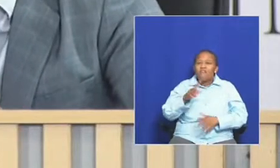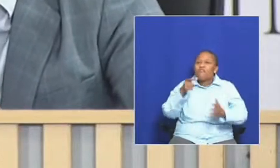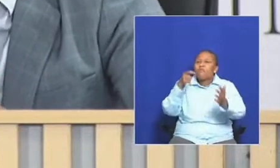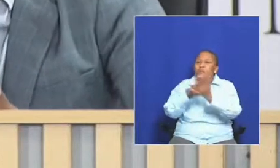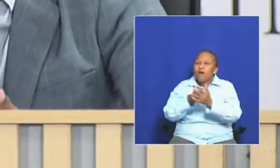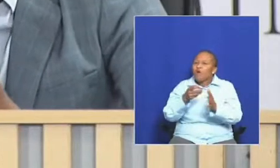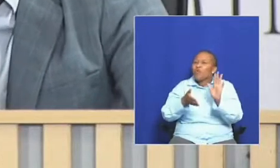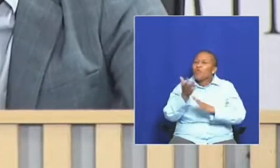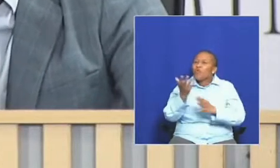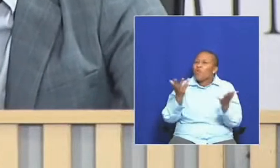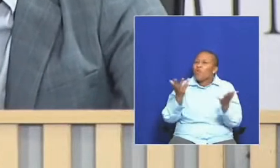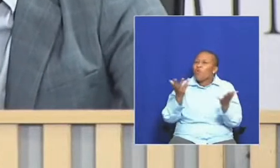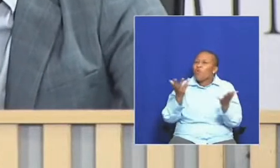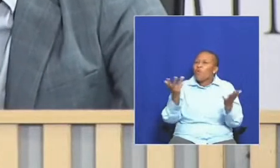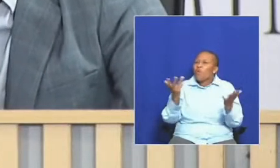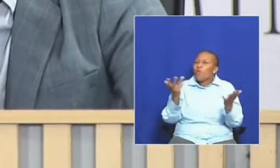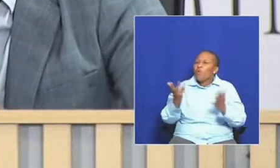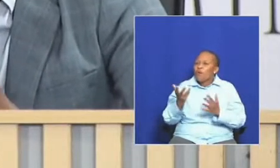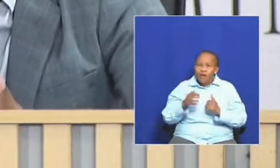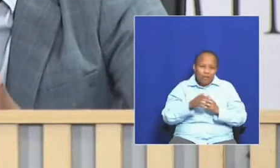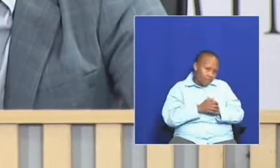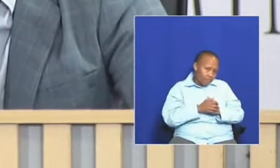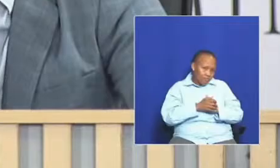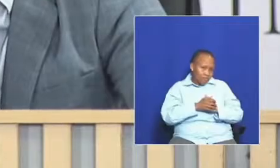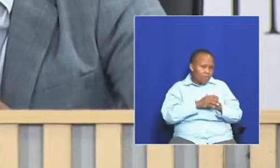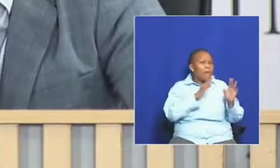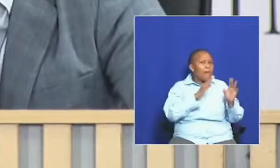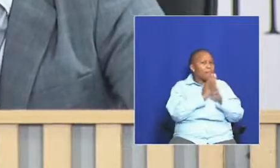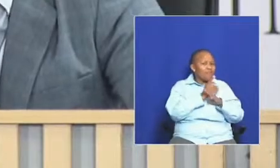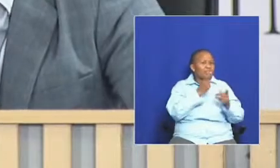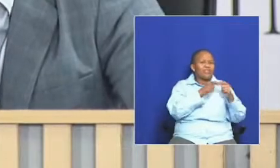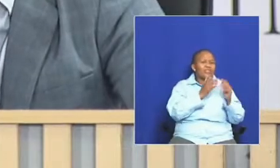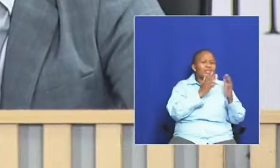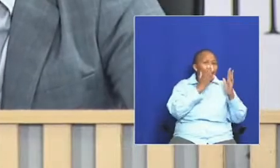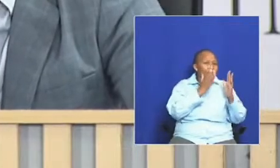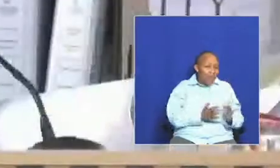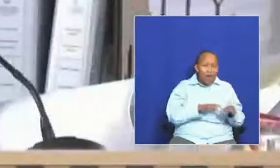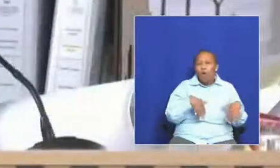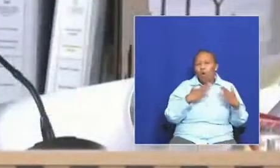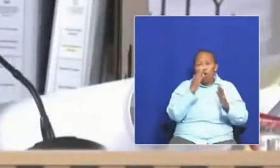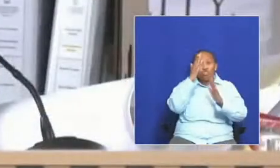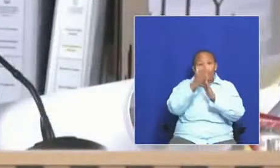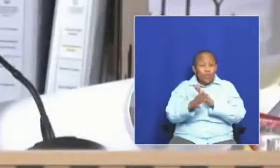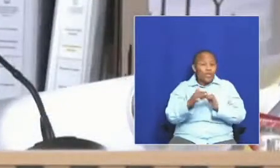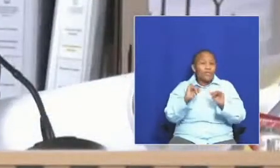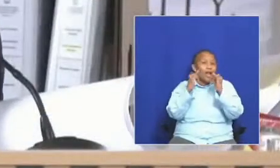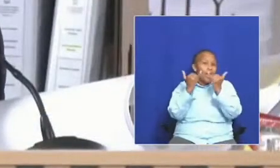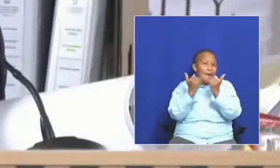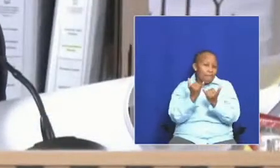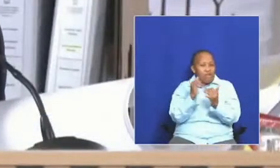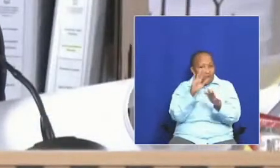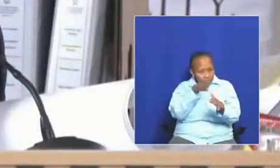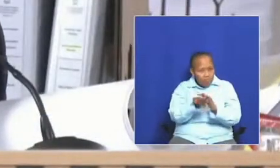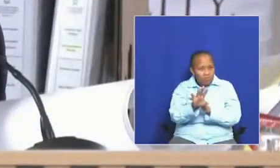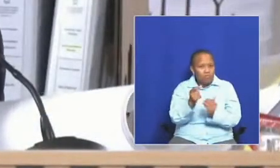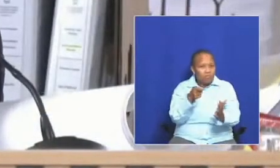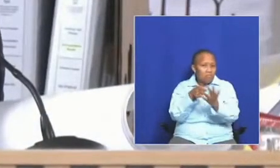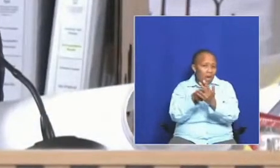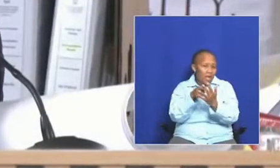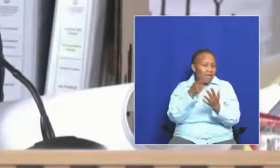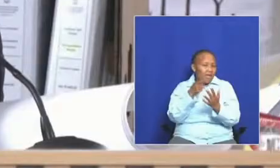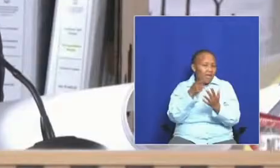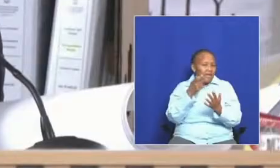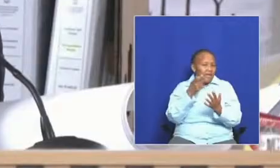can sell or you can go directly to the supplier. Okay, so, and I'm trying to understand, where does agreement assist